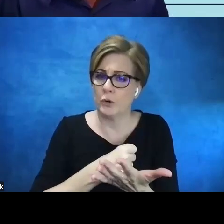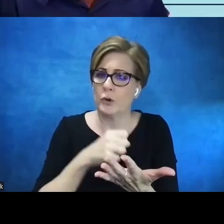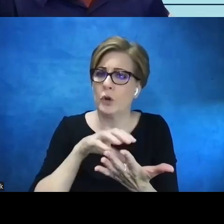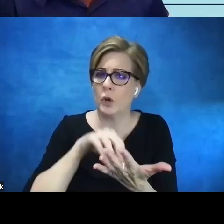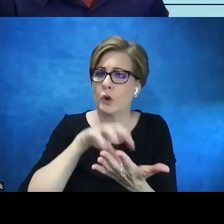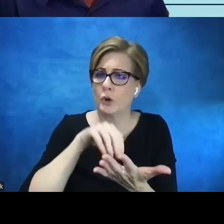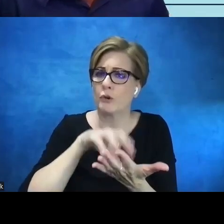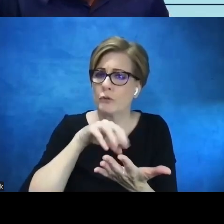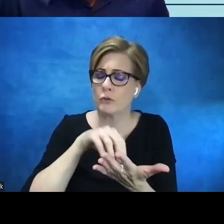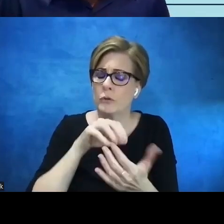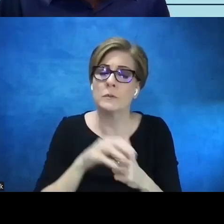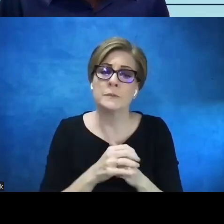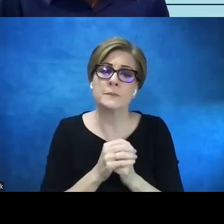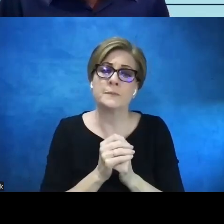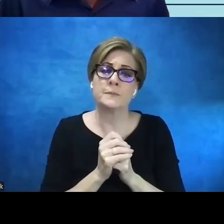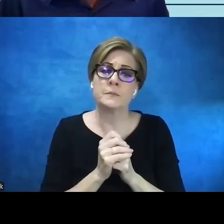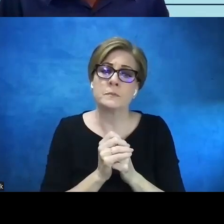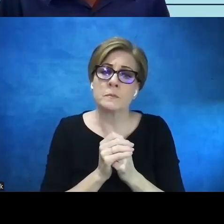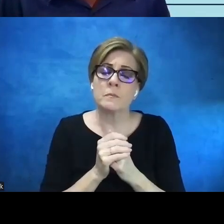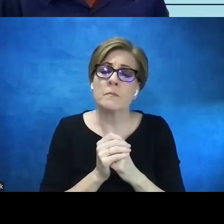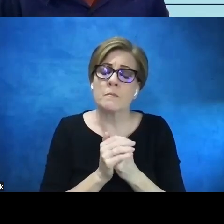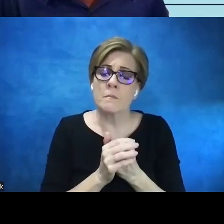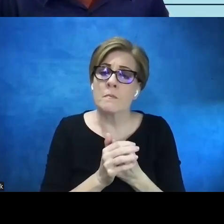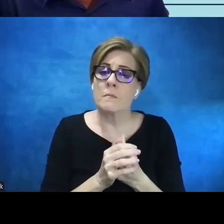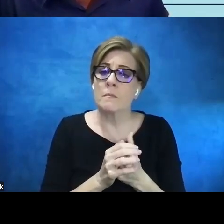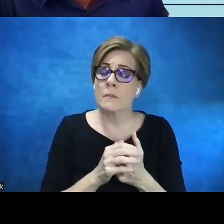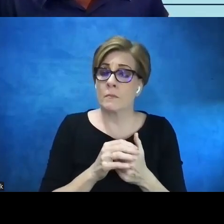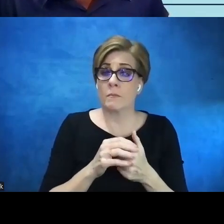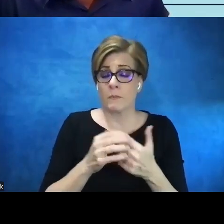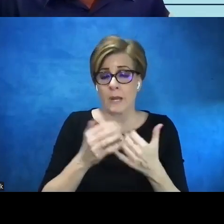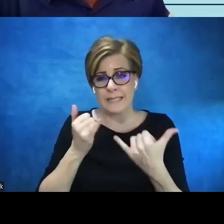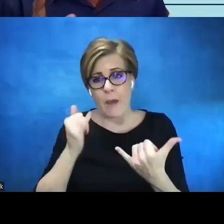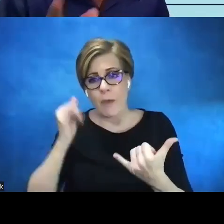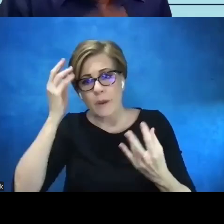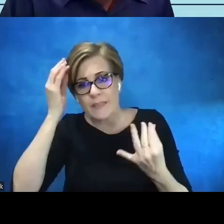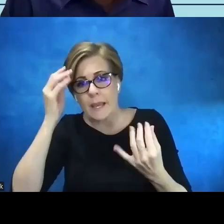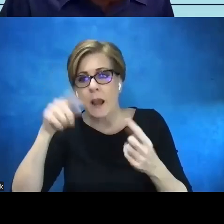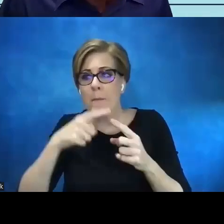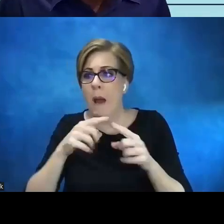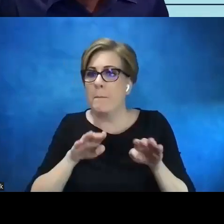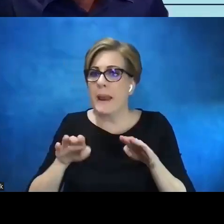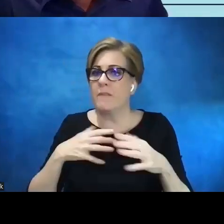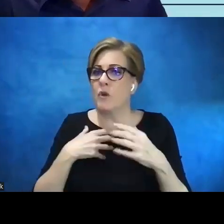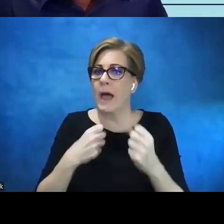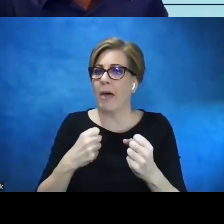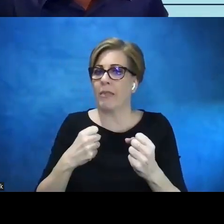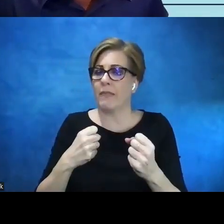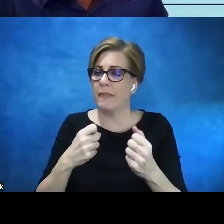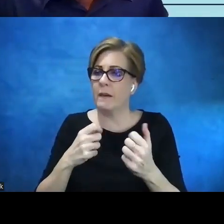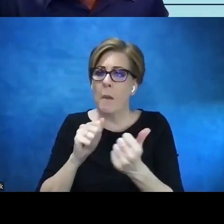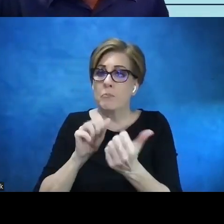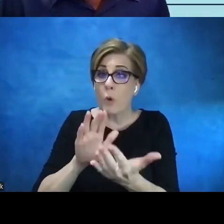being paid to the behavioral health needs of our specialized populations. So please take time out to check